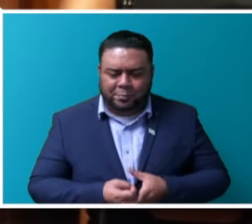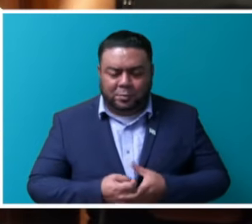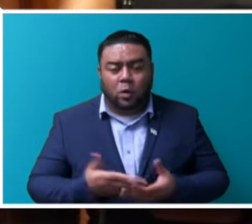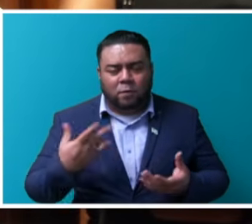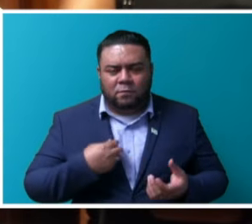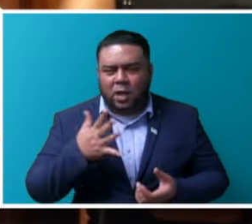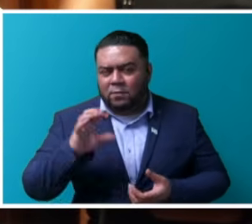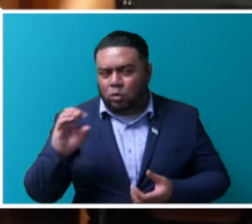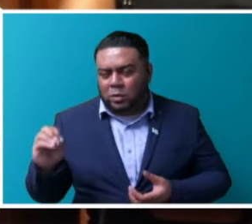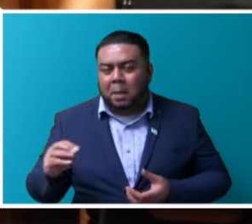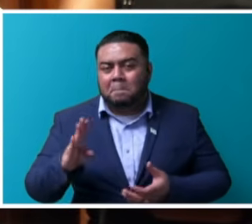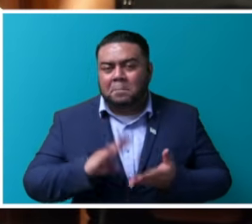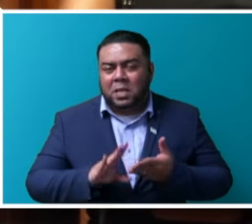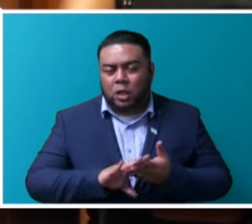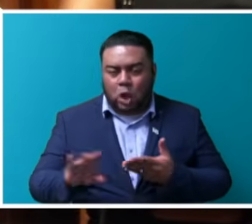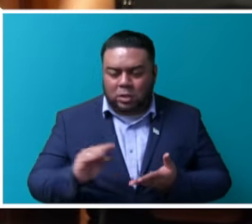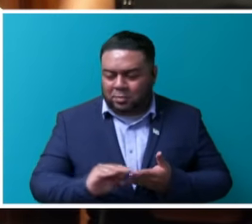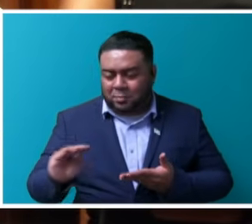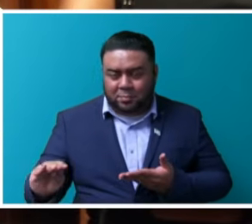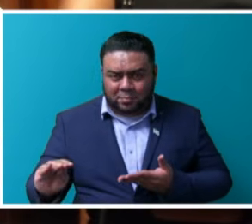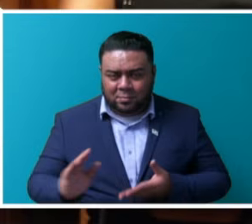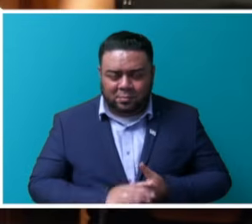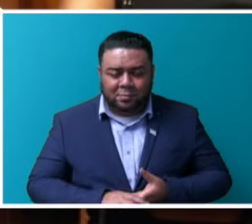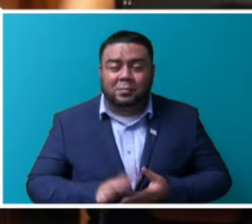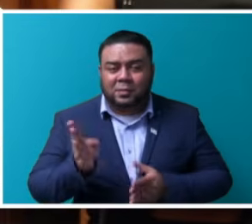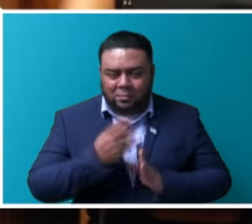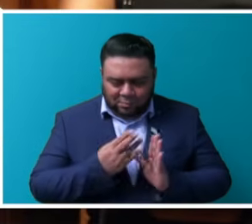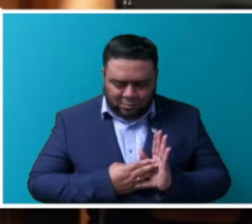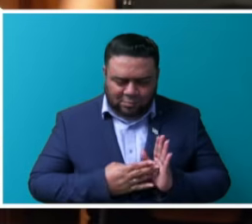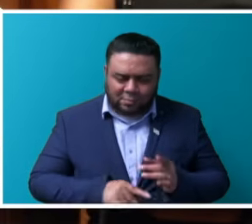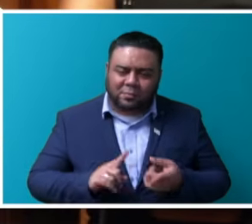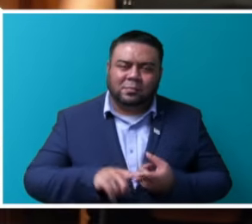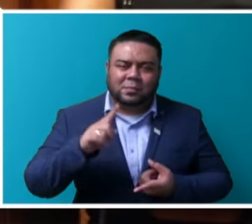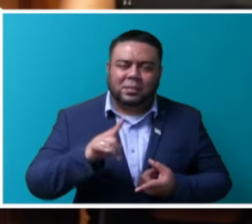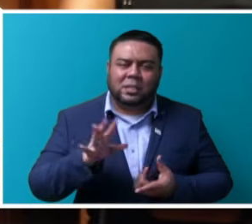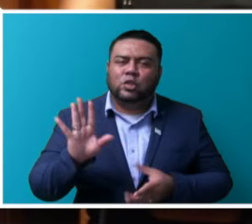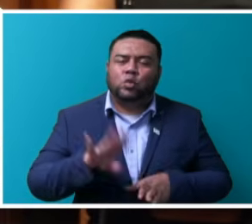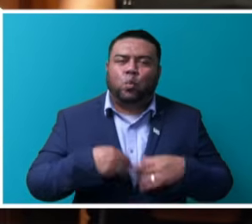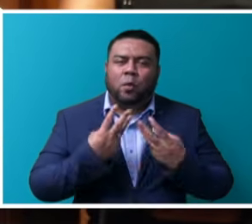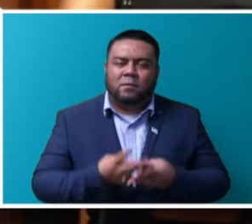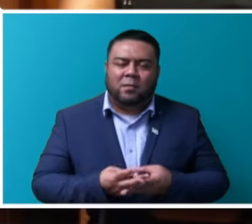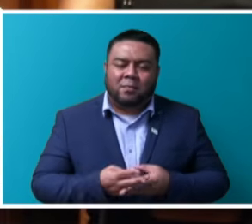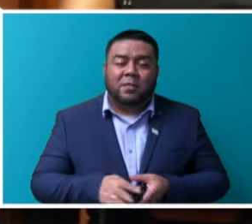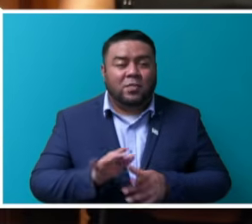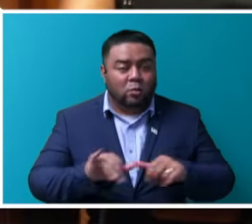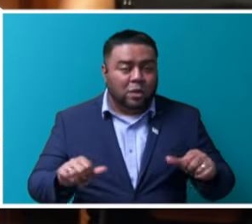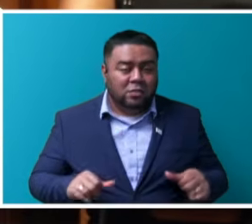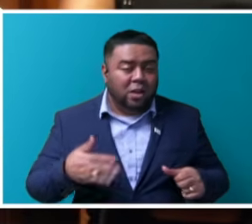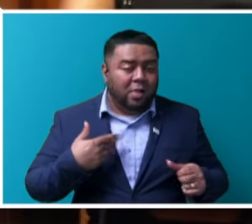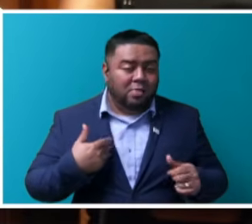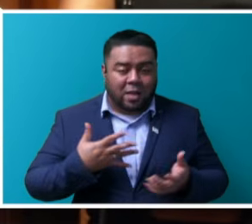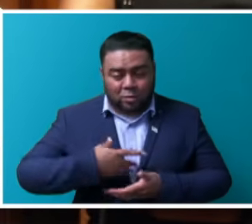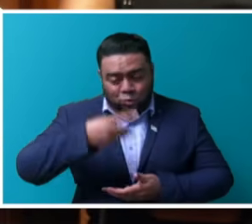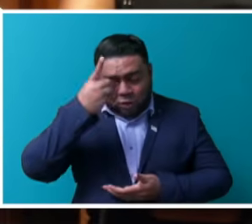million in VAT revenue alone. It is a budget that increases support for social welfare, agriculture, health, and